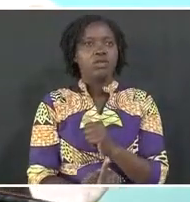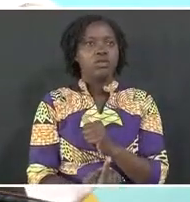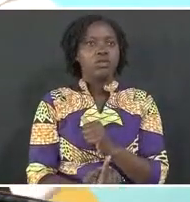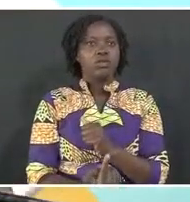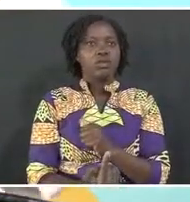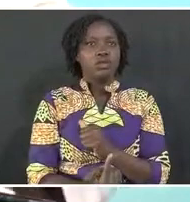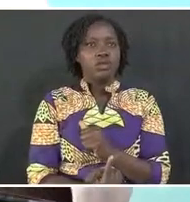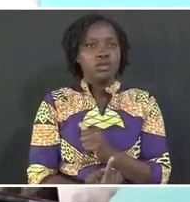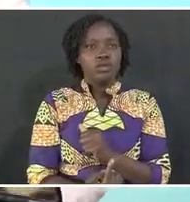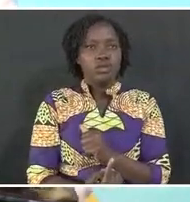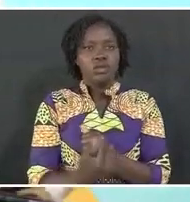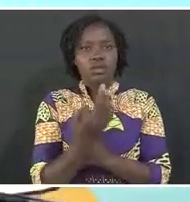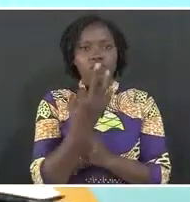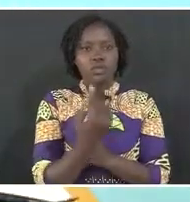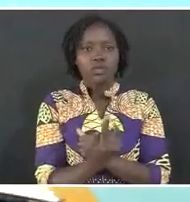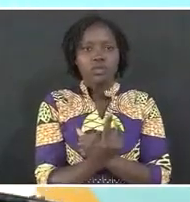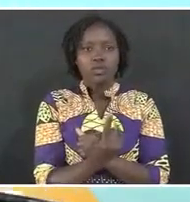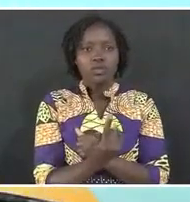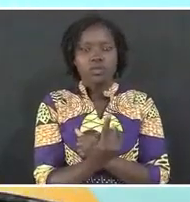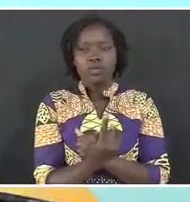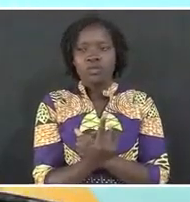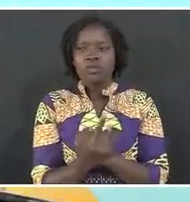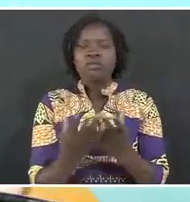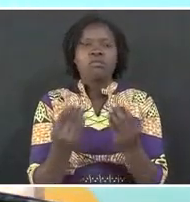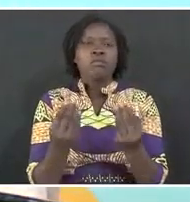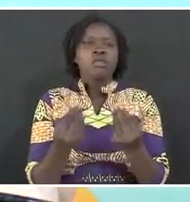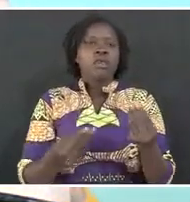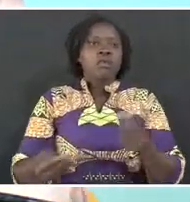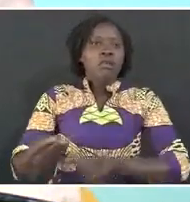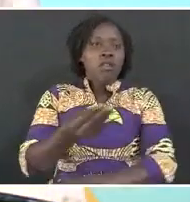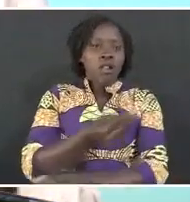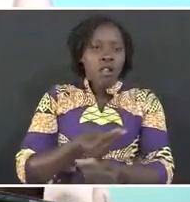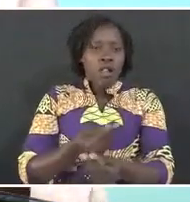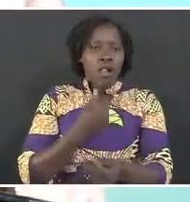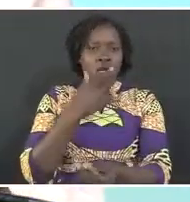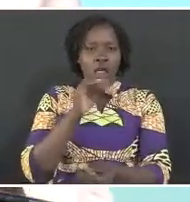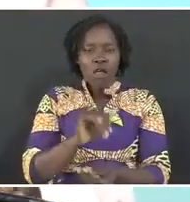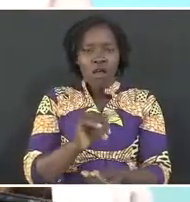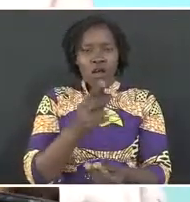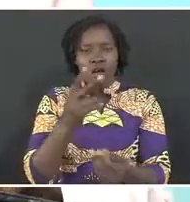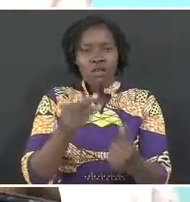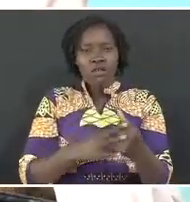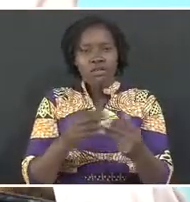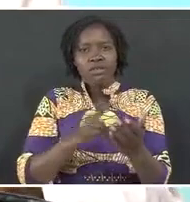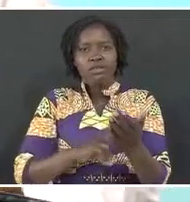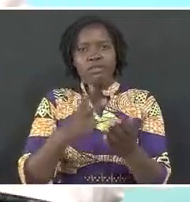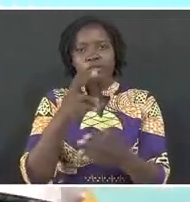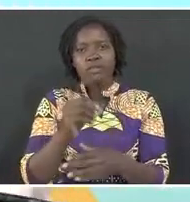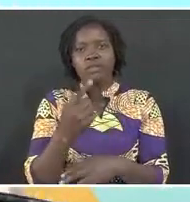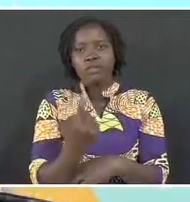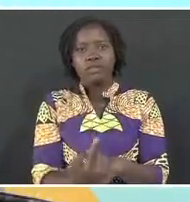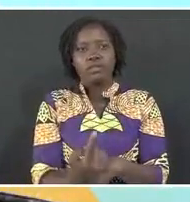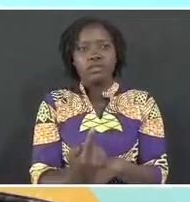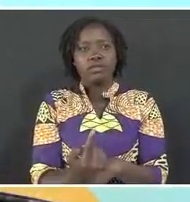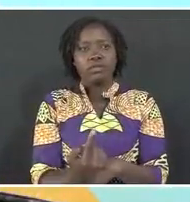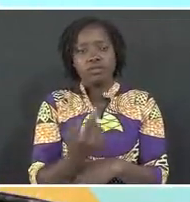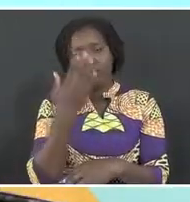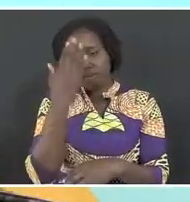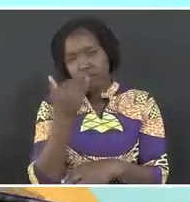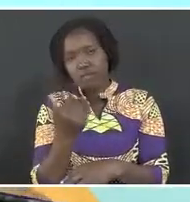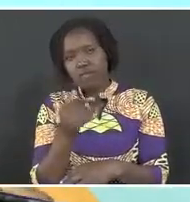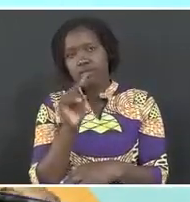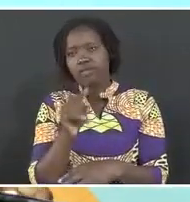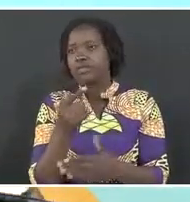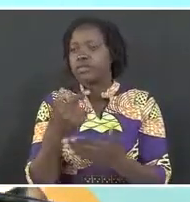to verse 31. It's very easy to interchange and say Matthew 28, verse 21, because that